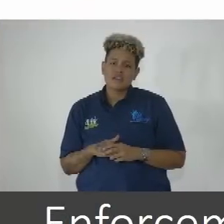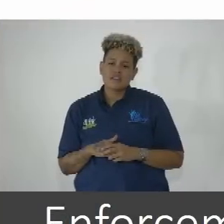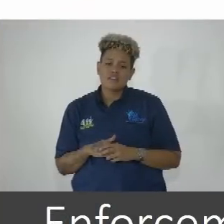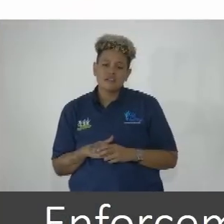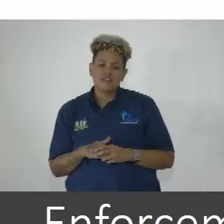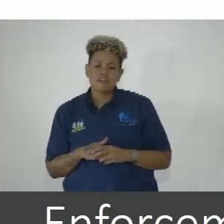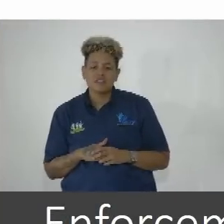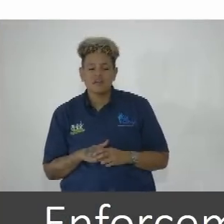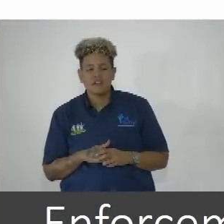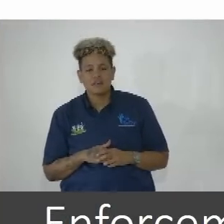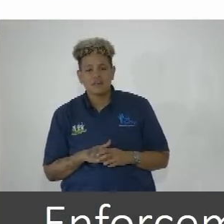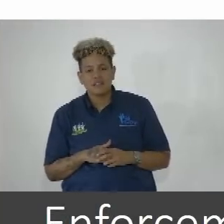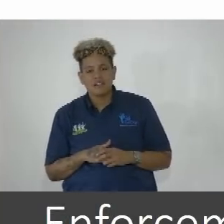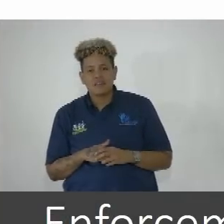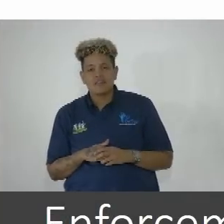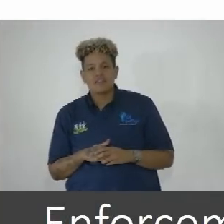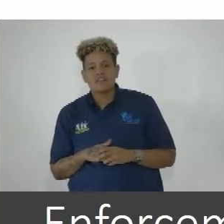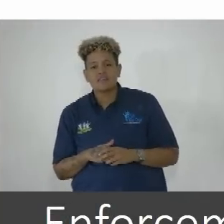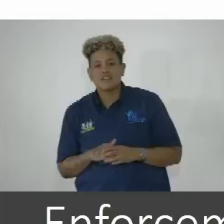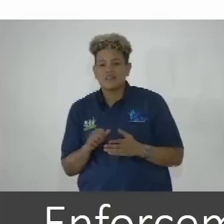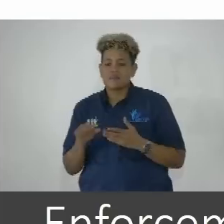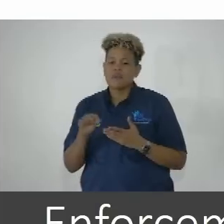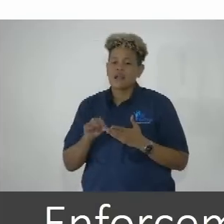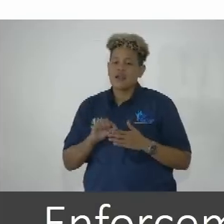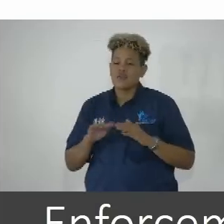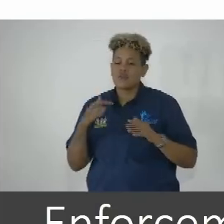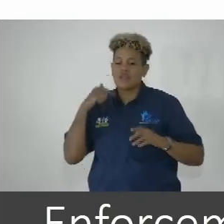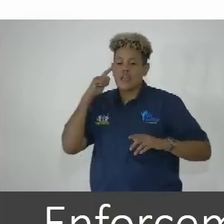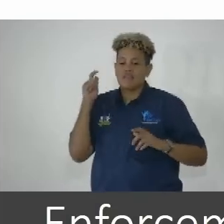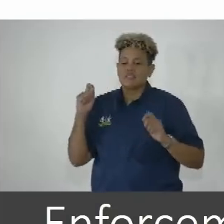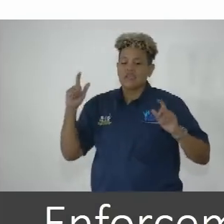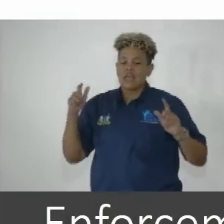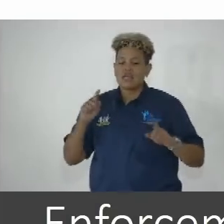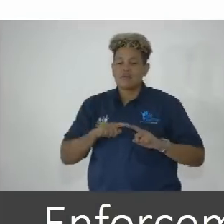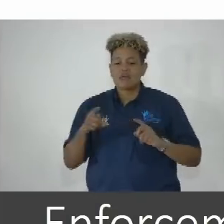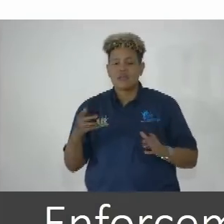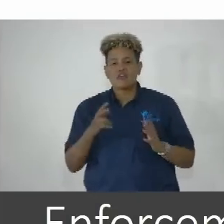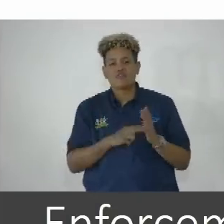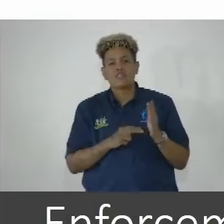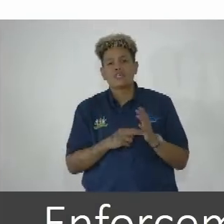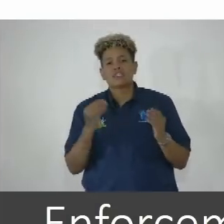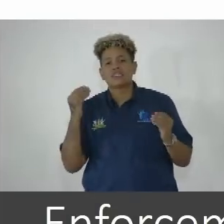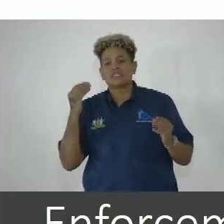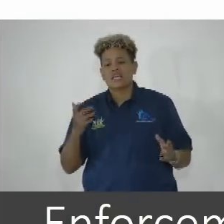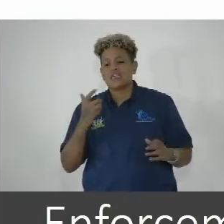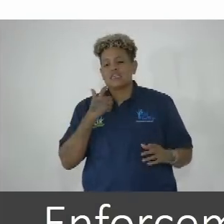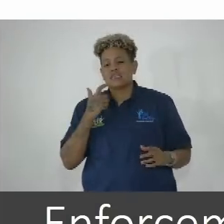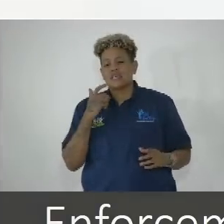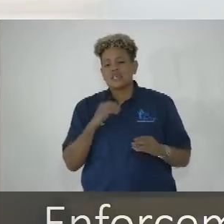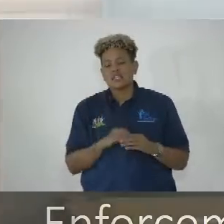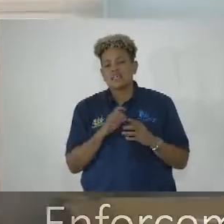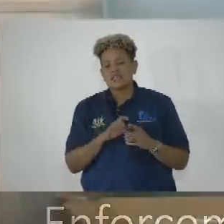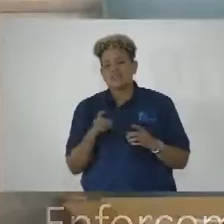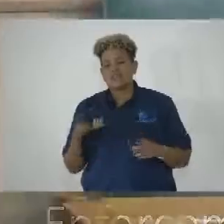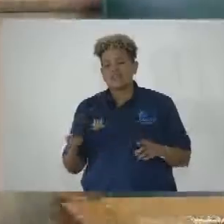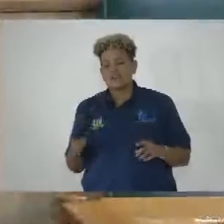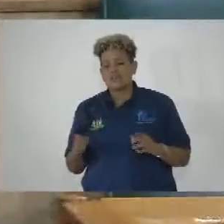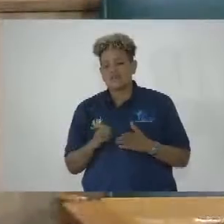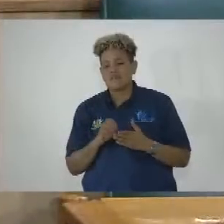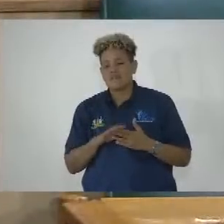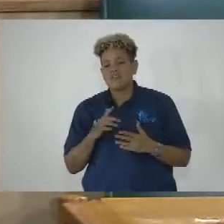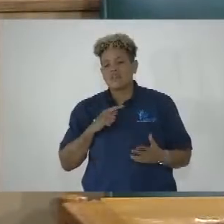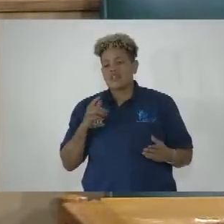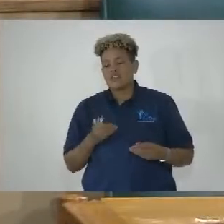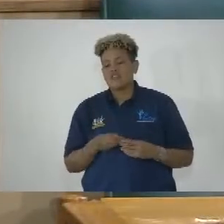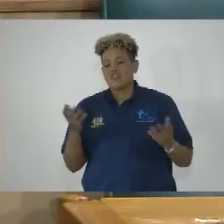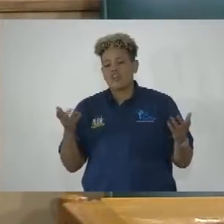No. So, okay, I don't think you have that slide. But here, let me read from it. And it will be in the document I